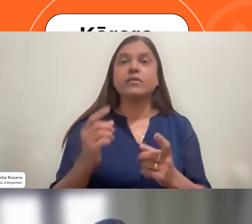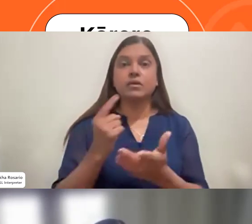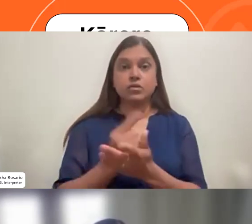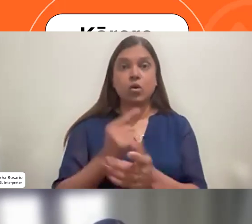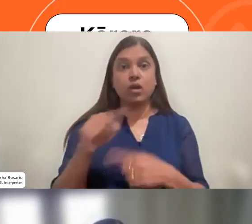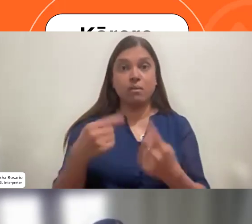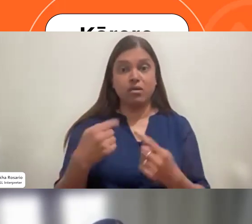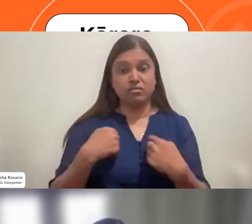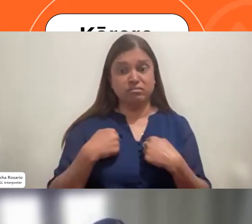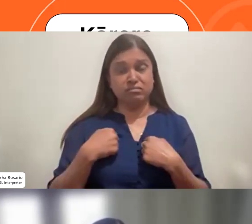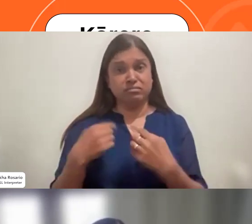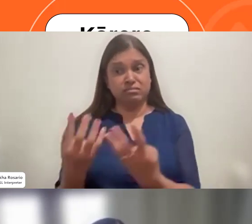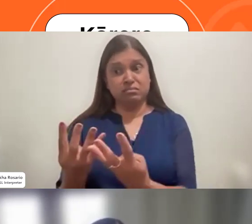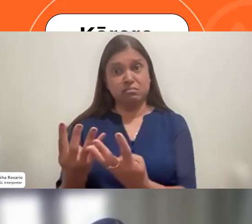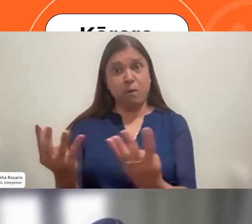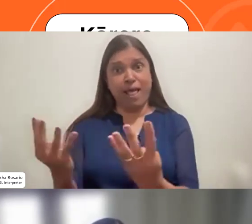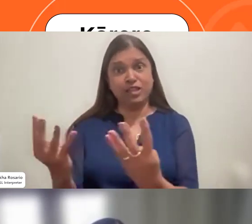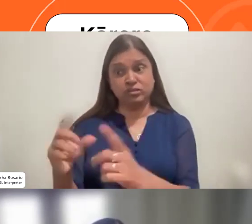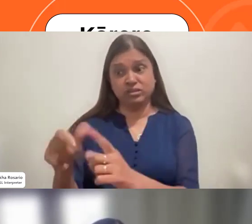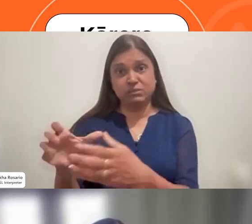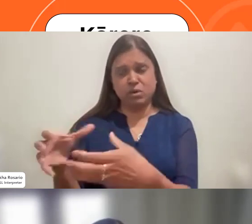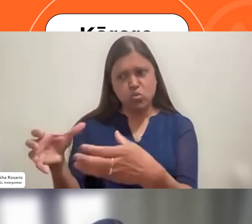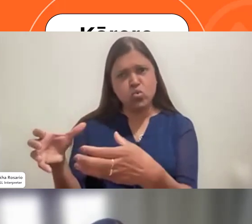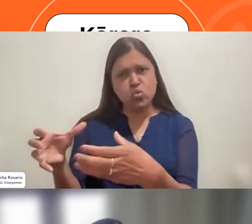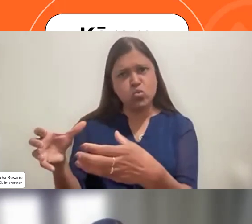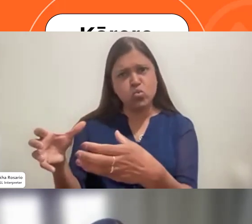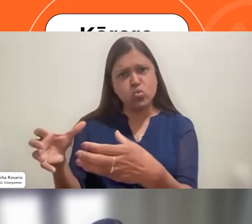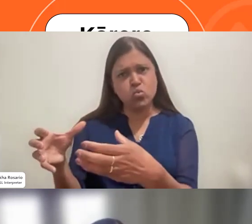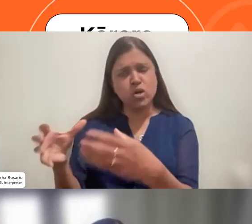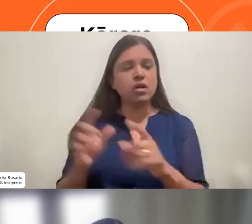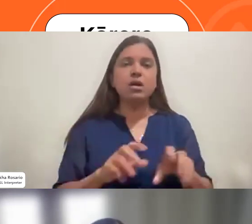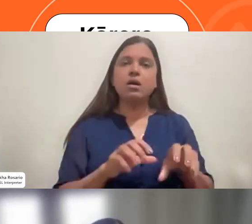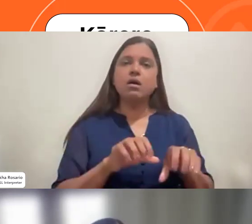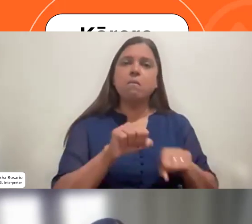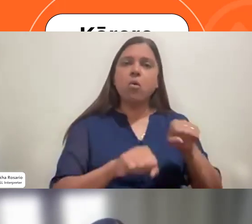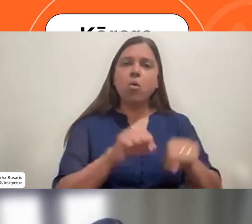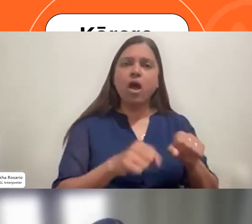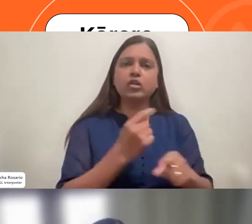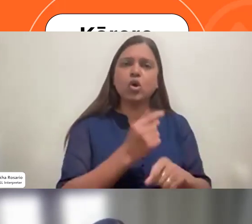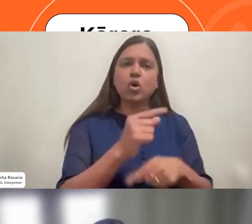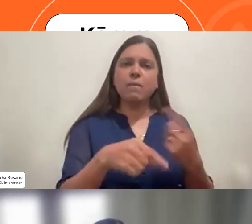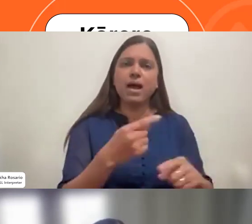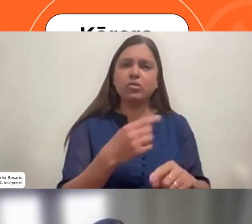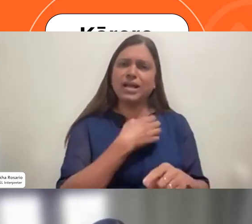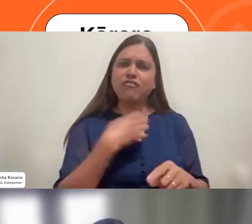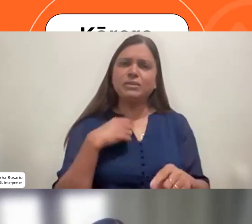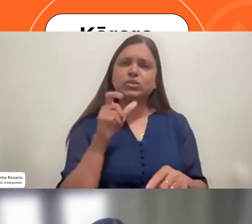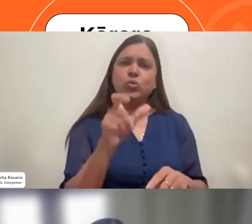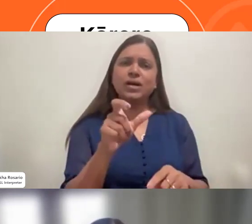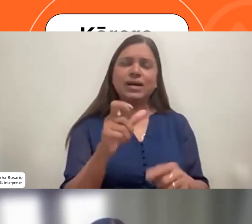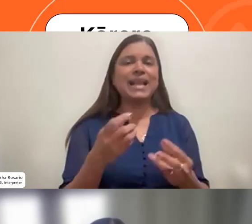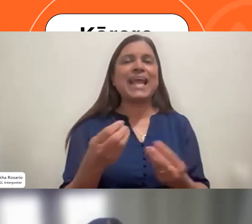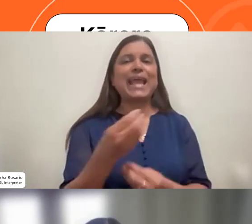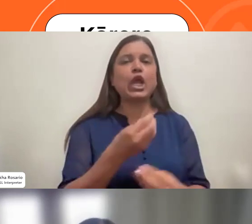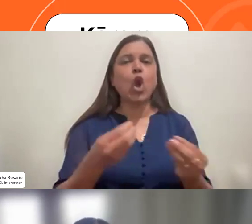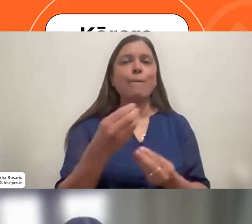large part of the New Zealand community, is, as Paula spoke about before, the economic benefits. We need to push that. We